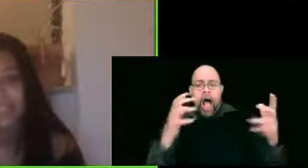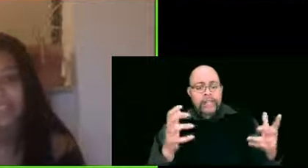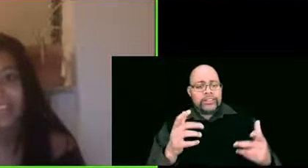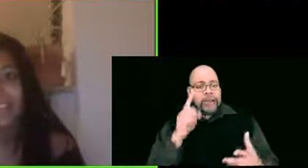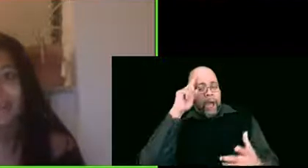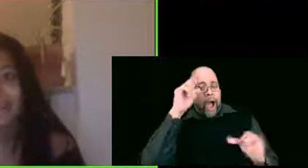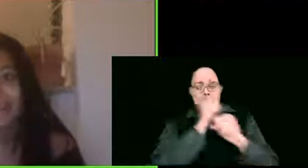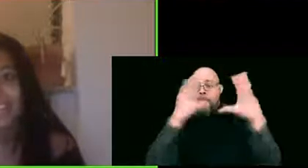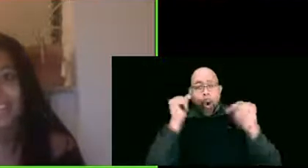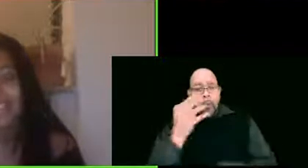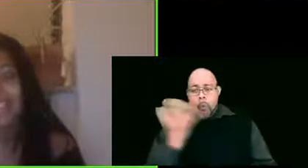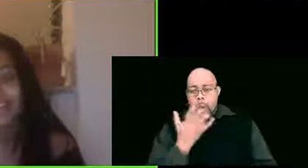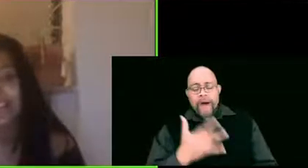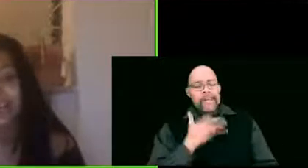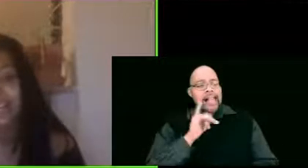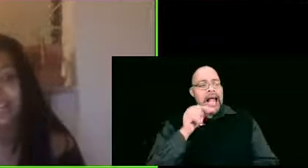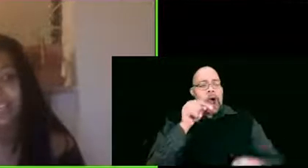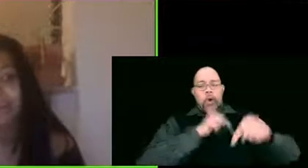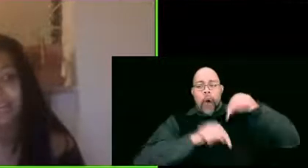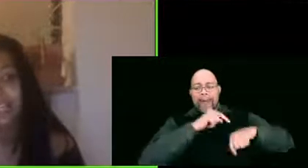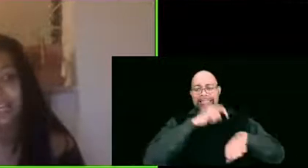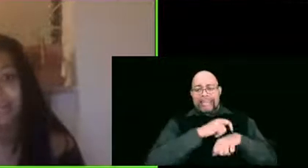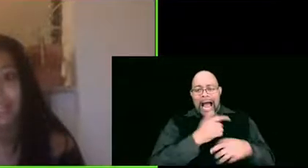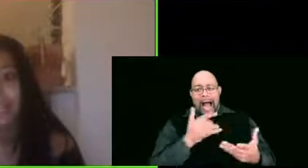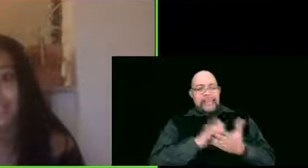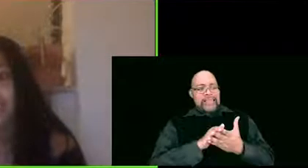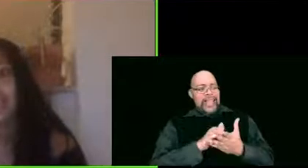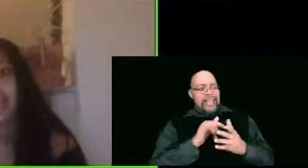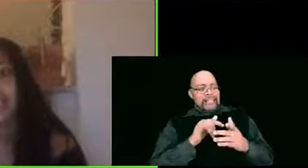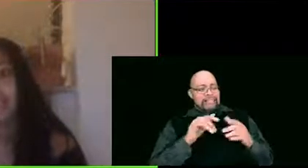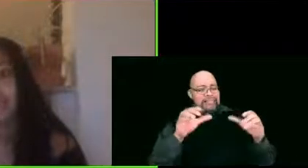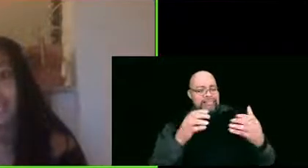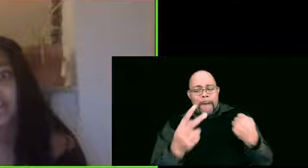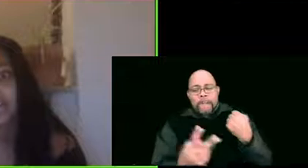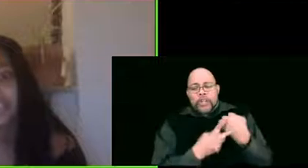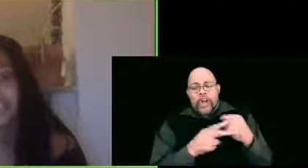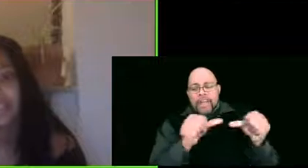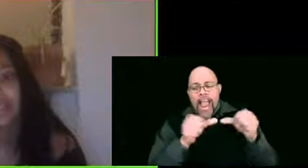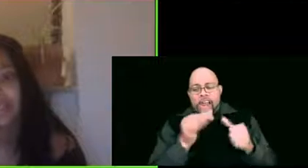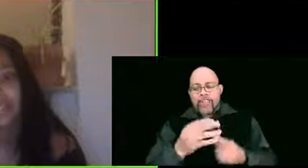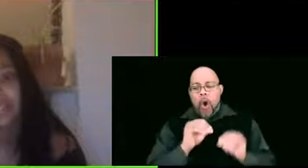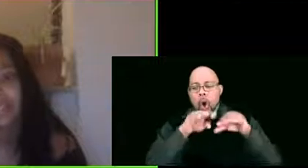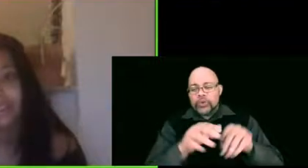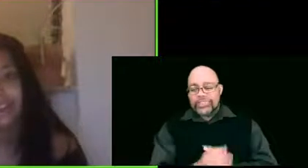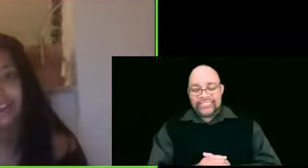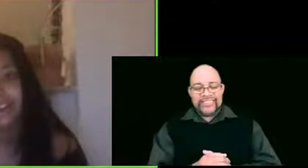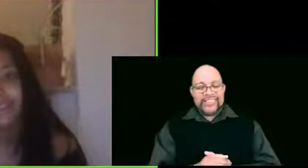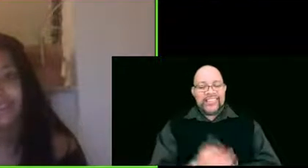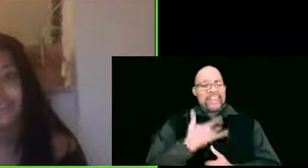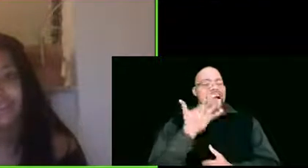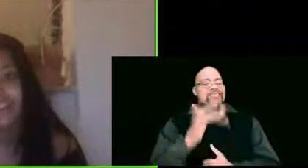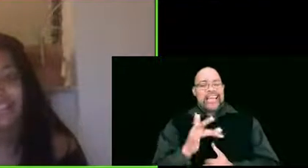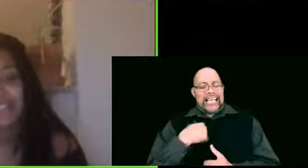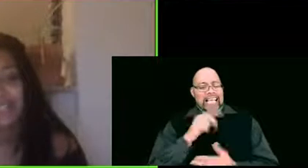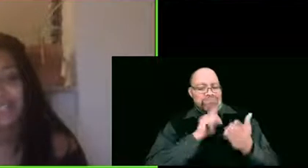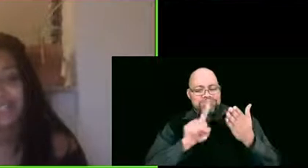just, it's mind blowing. It does feel a little bit like you're stepping back in time, and like it's just this last little preserved section of our ocean. So I